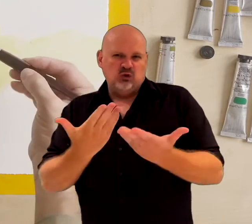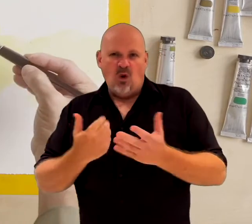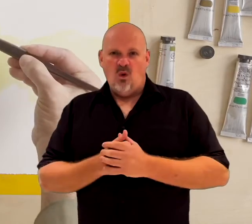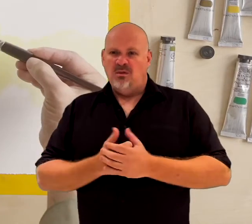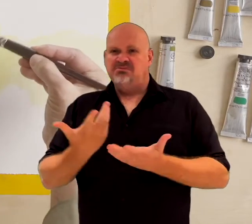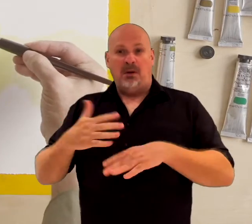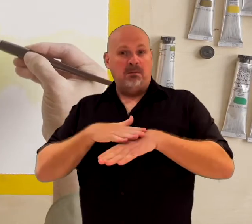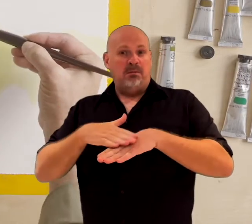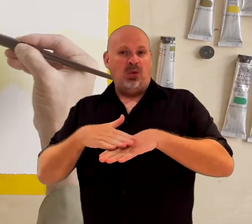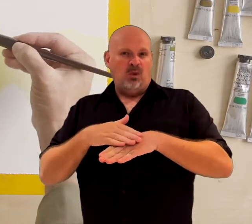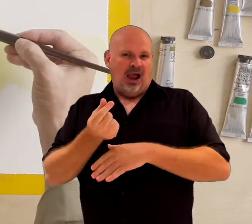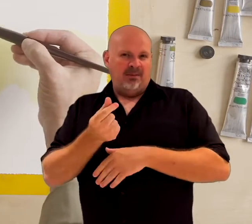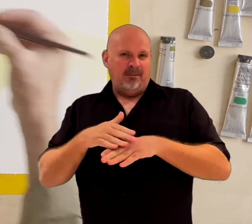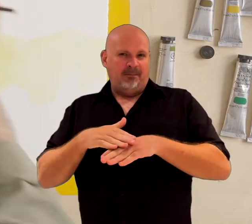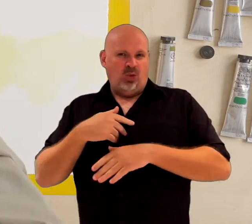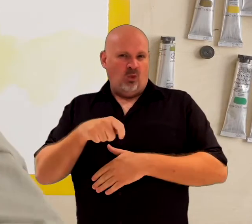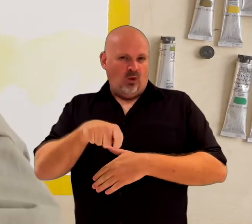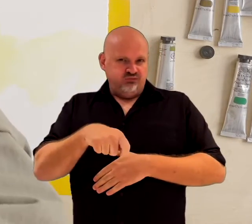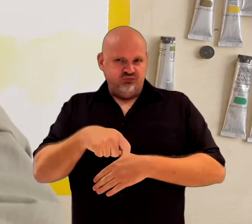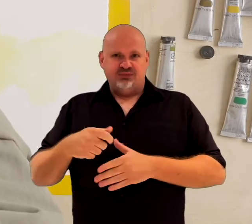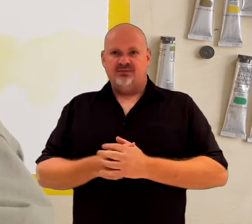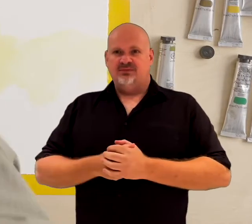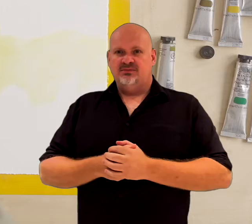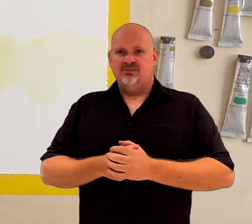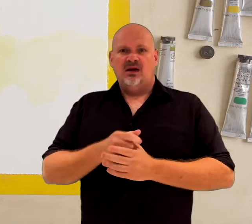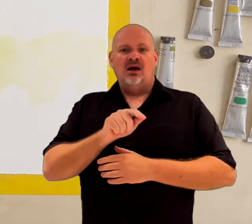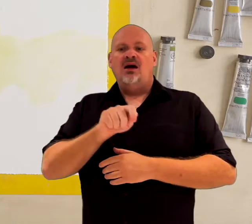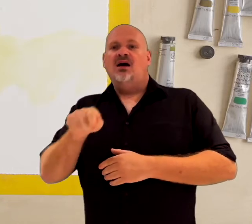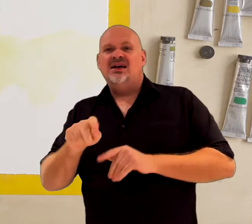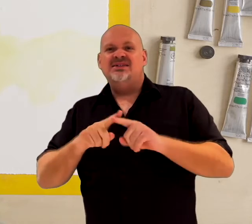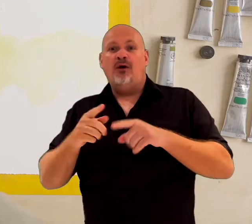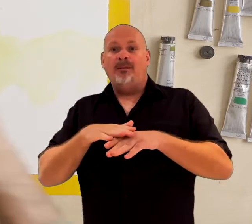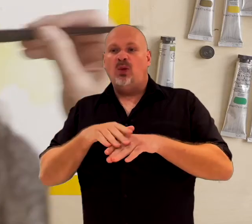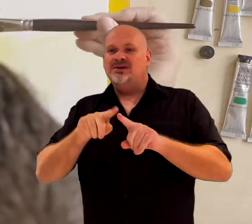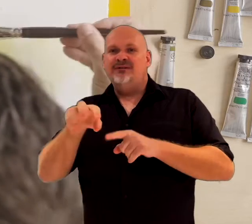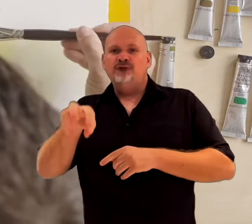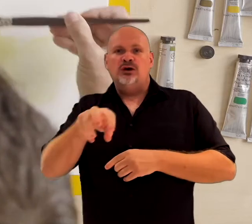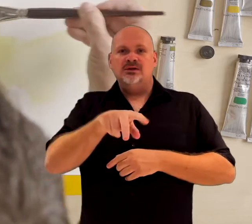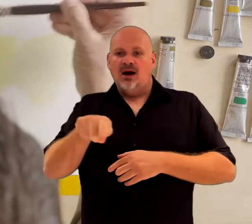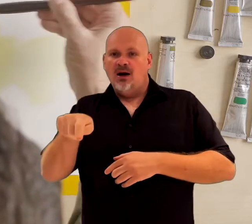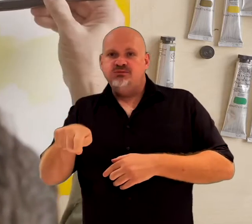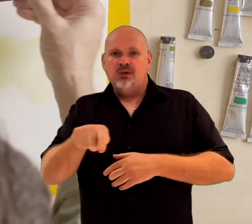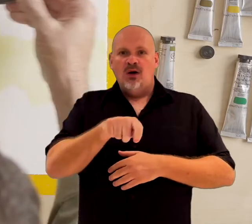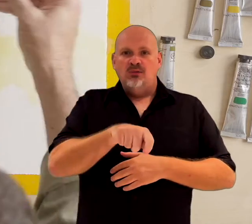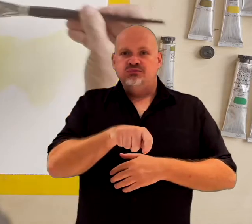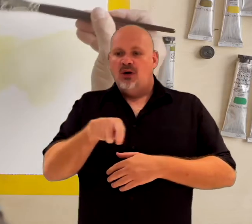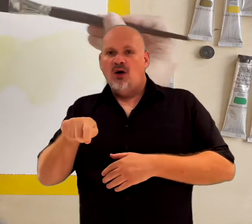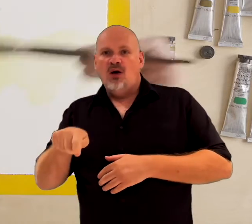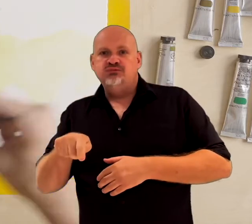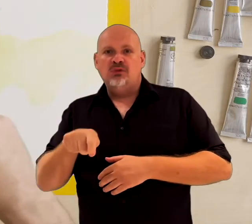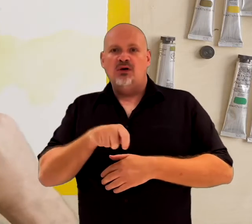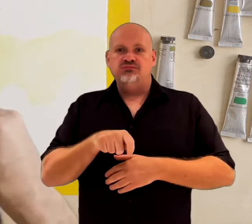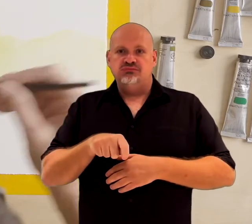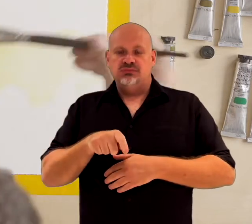and you can drop a little bit of blue in different zones. And when you add water, you